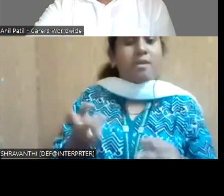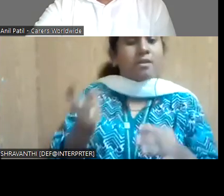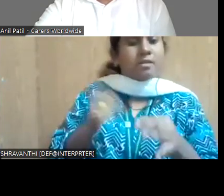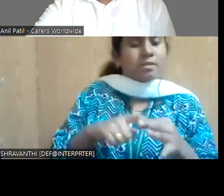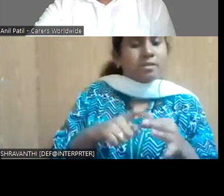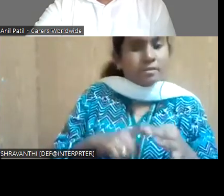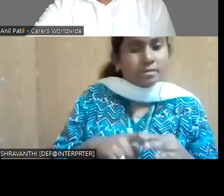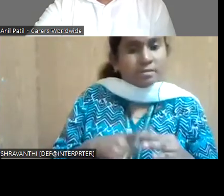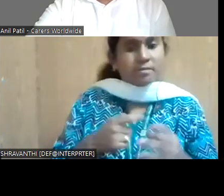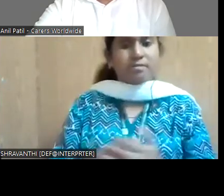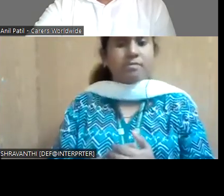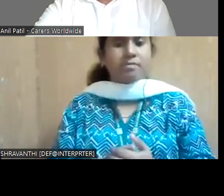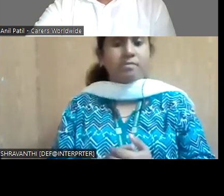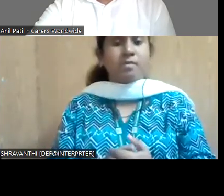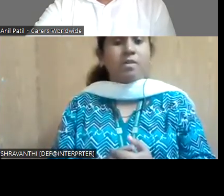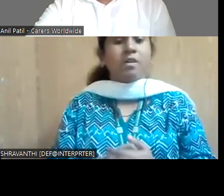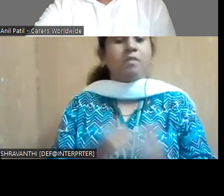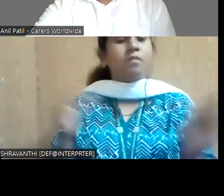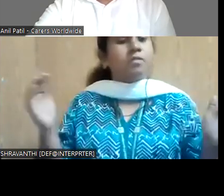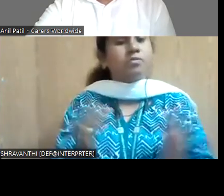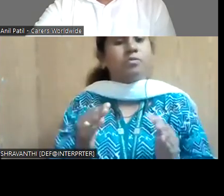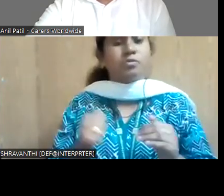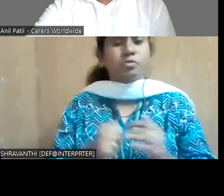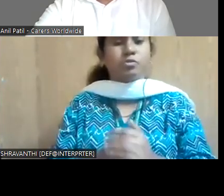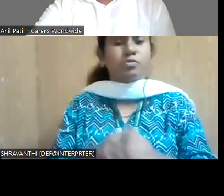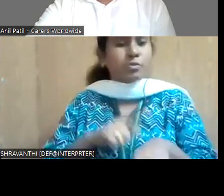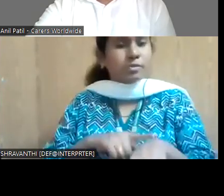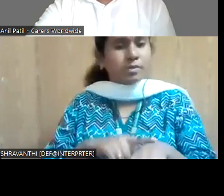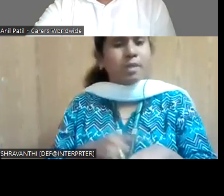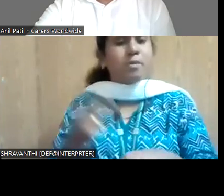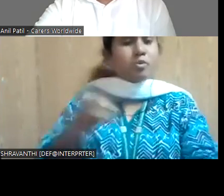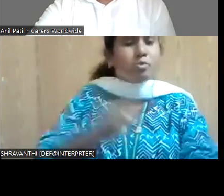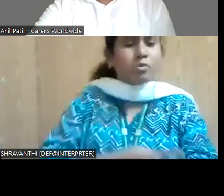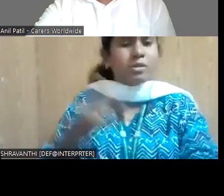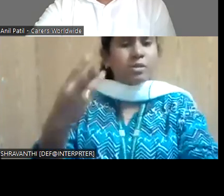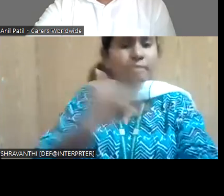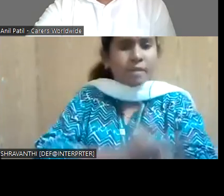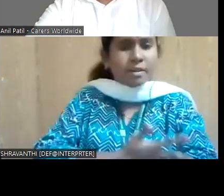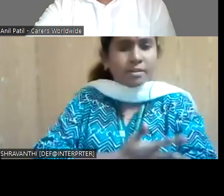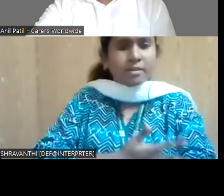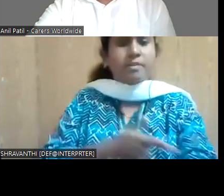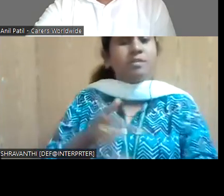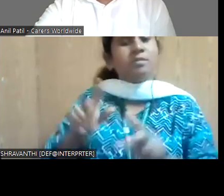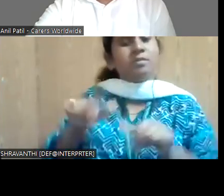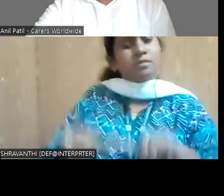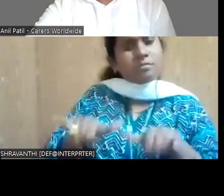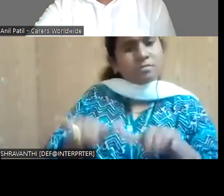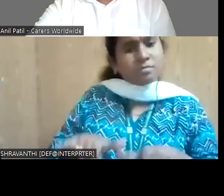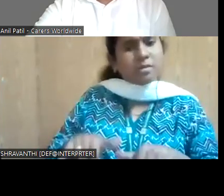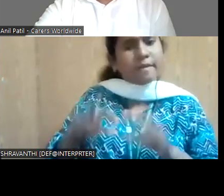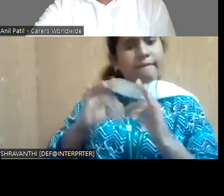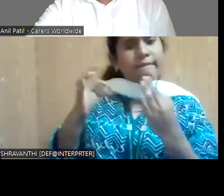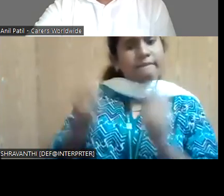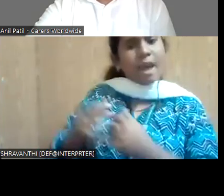of this respite care services for shorter duration, preferably 2 days to 5 days. They can stay at our NIEPID family